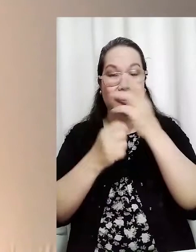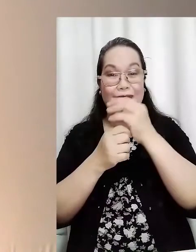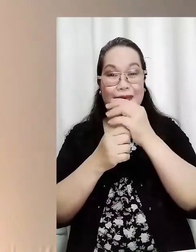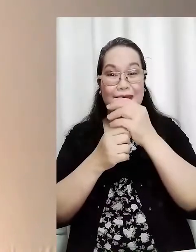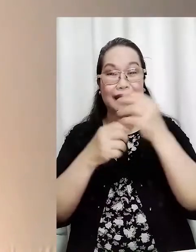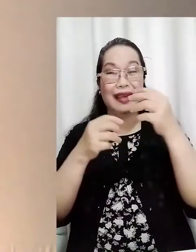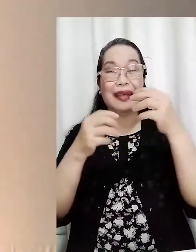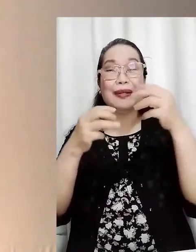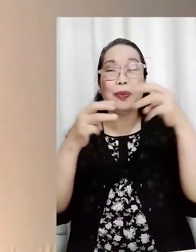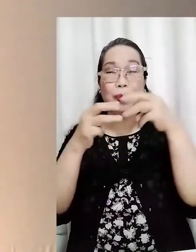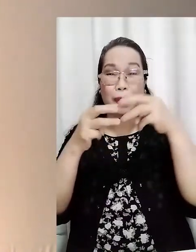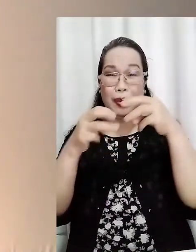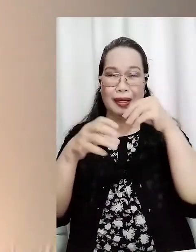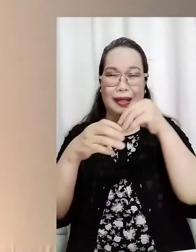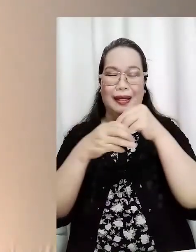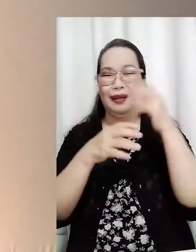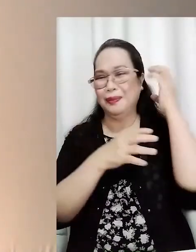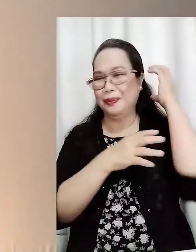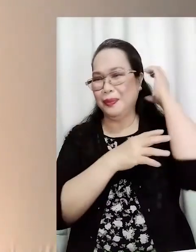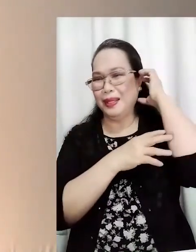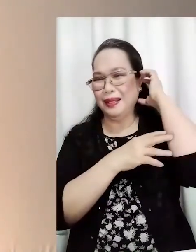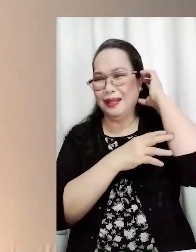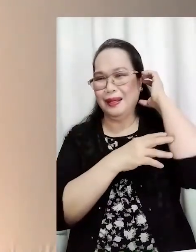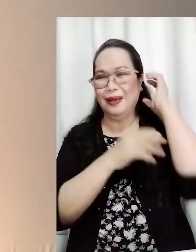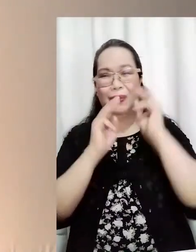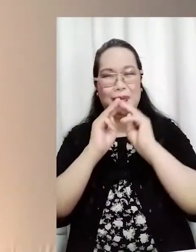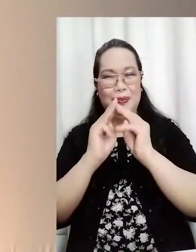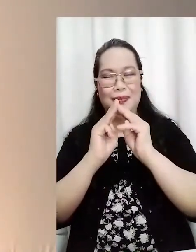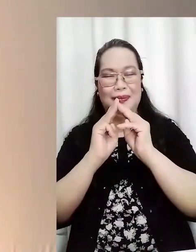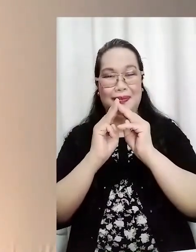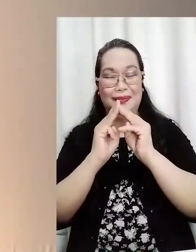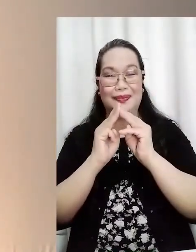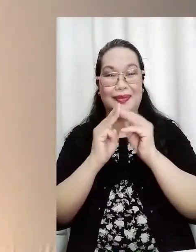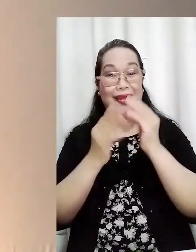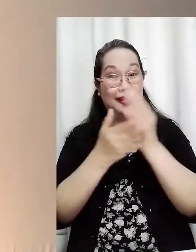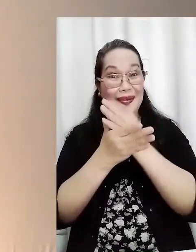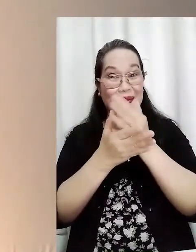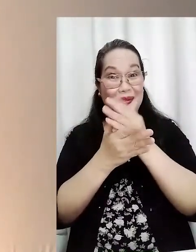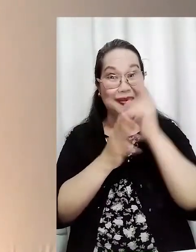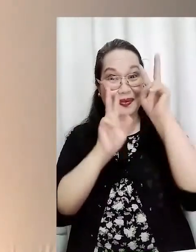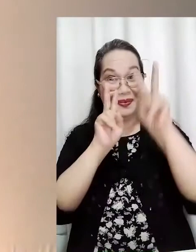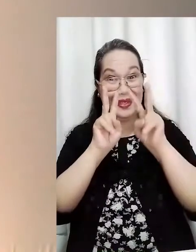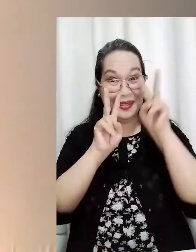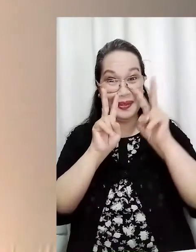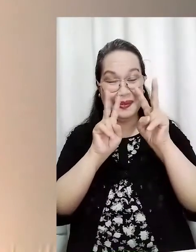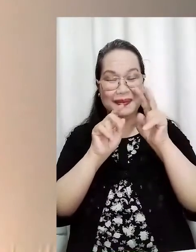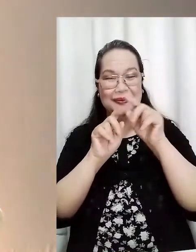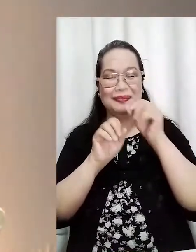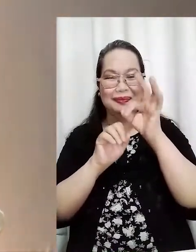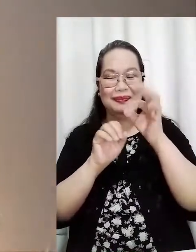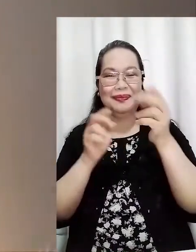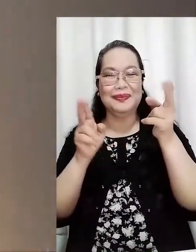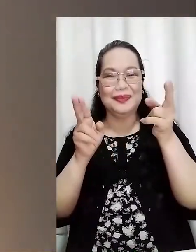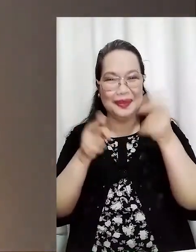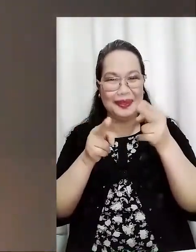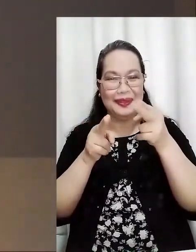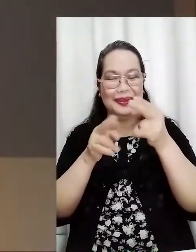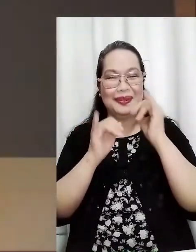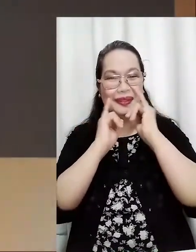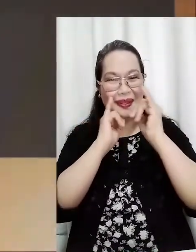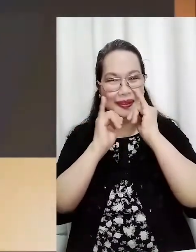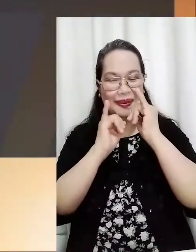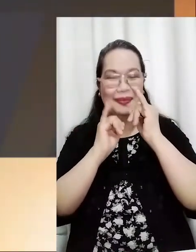Let me share with you his testimonial video and my brief interview with him.